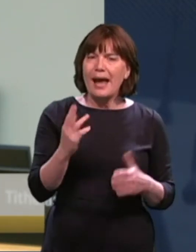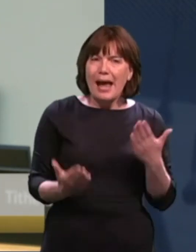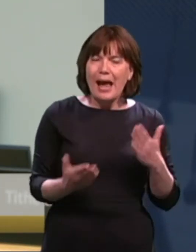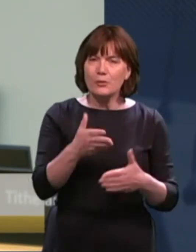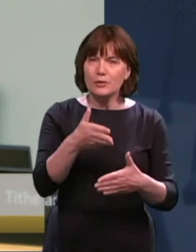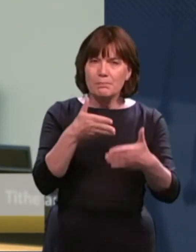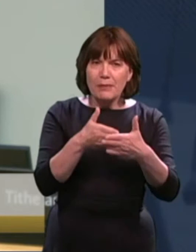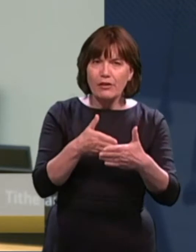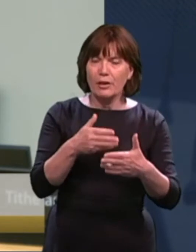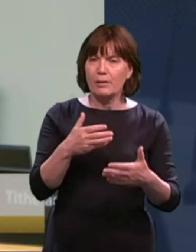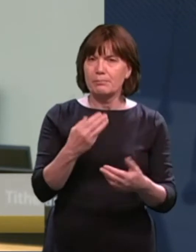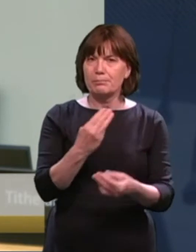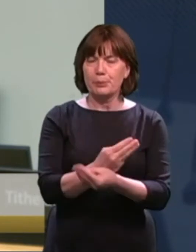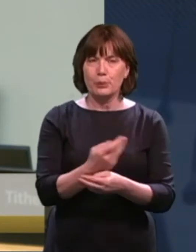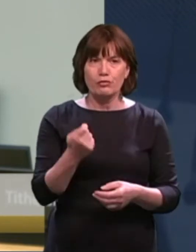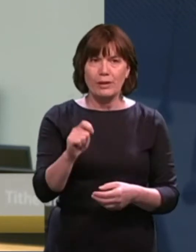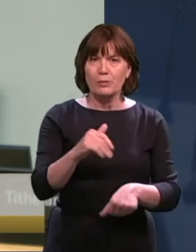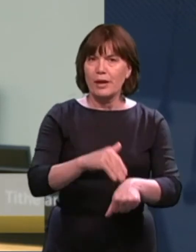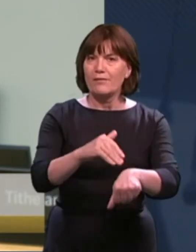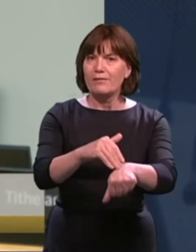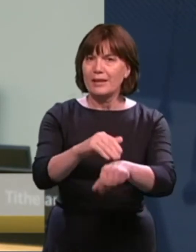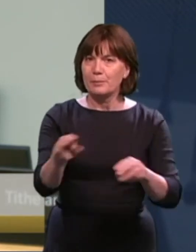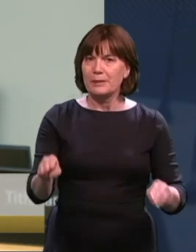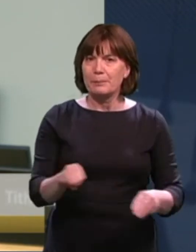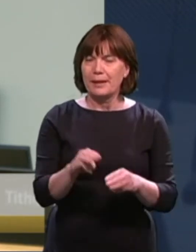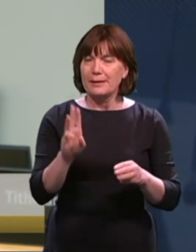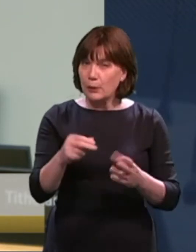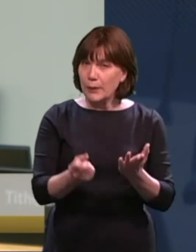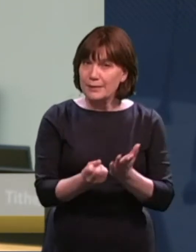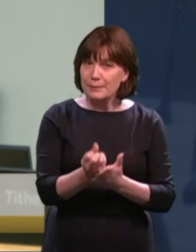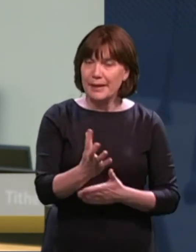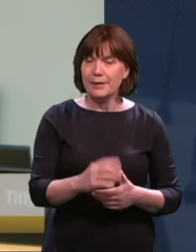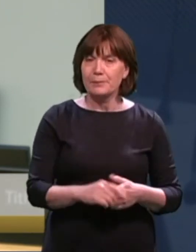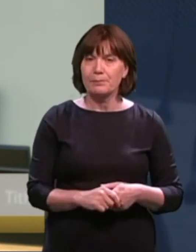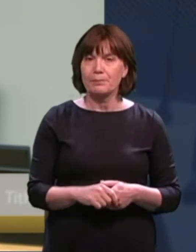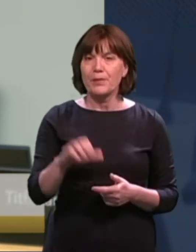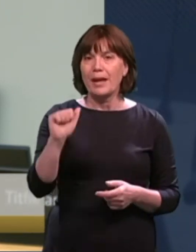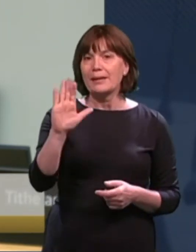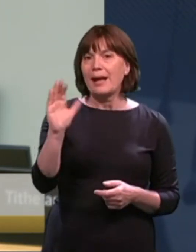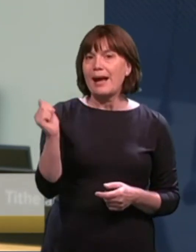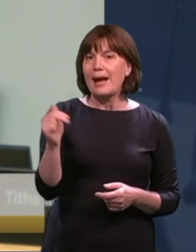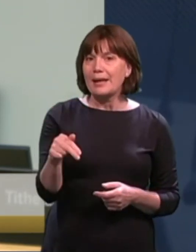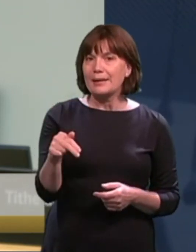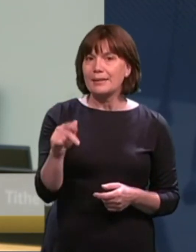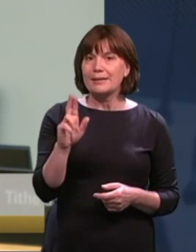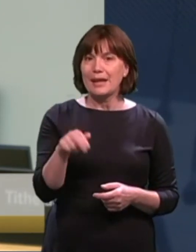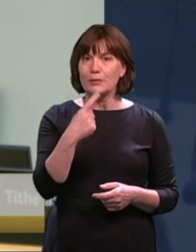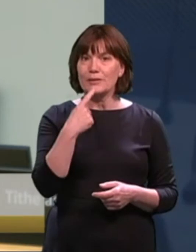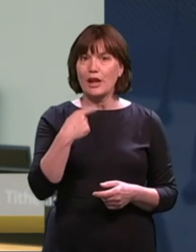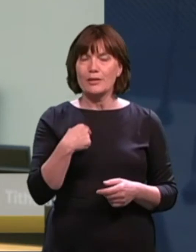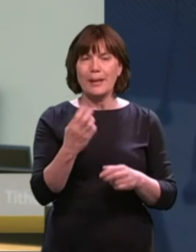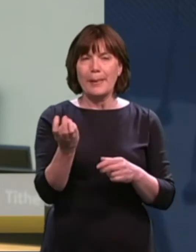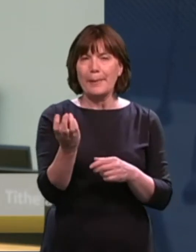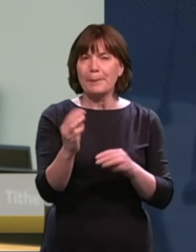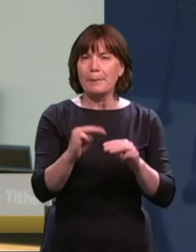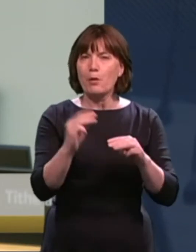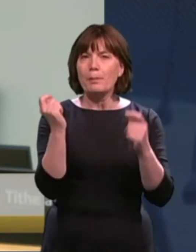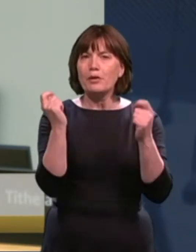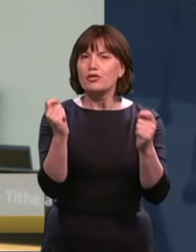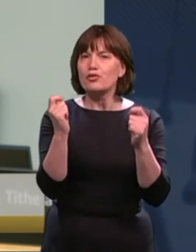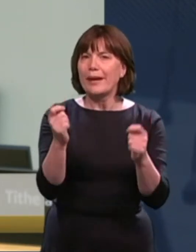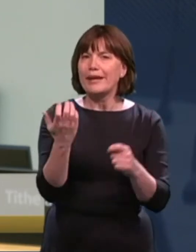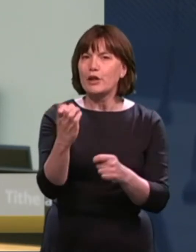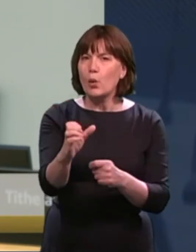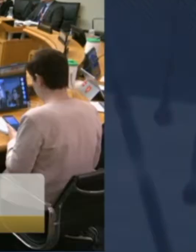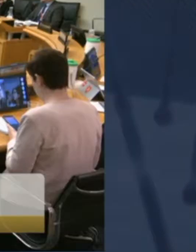people, Alan, if you could. And another question for Alan is, could you tell us about your experience of the training course, a bit more information and how it